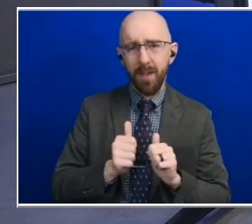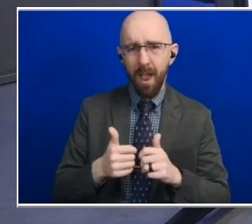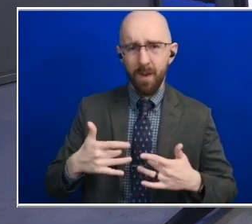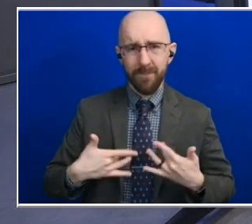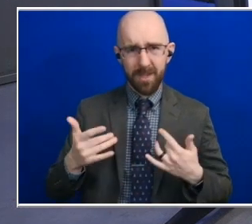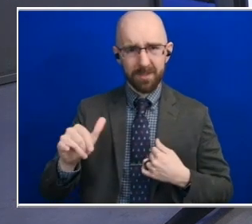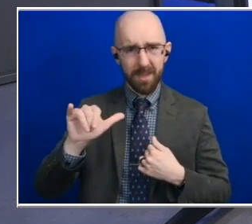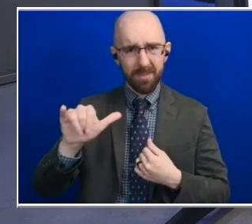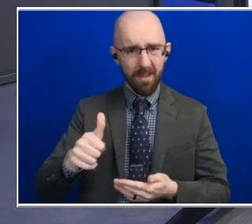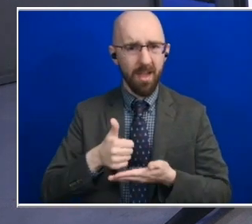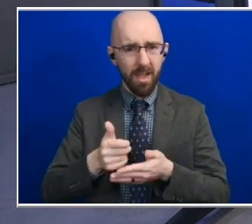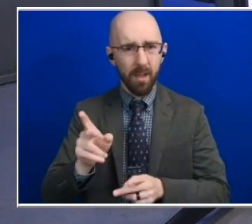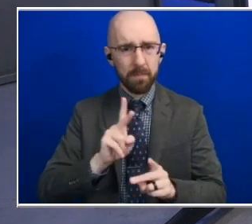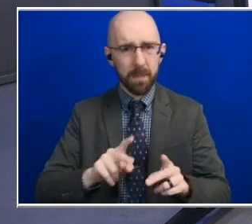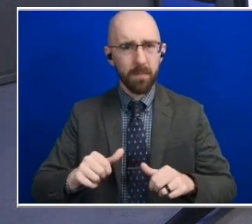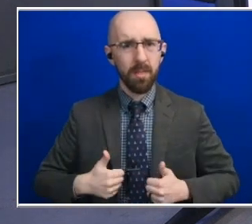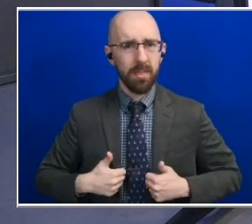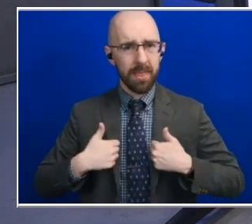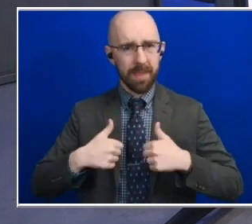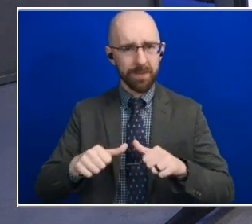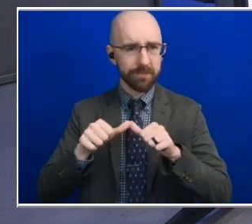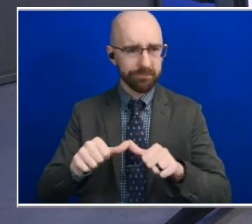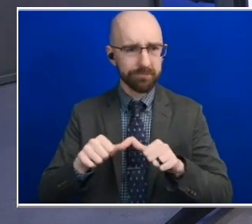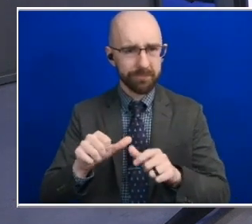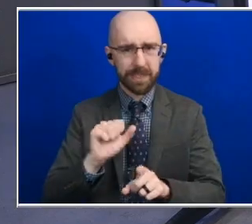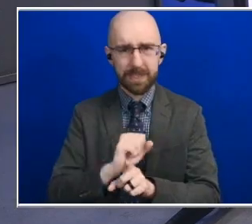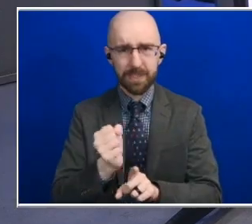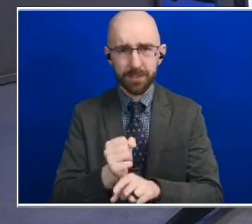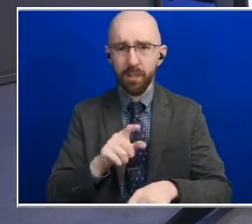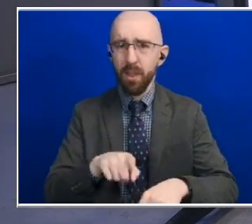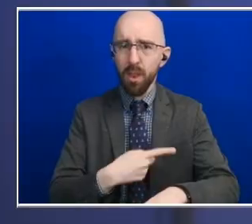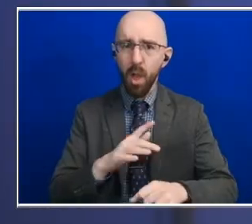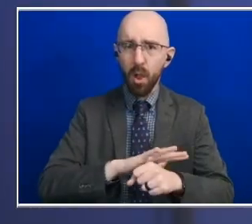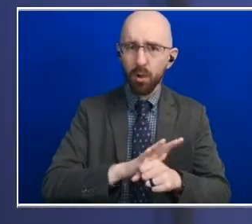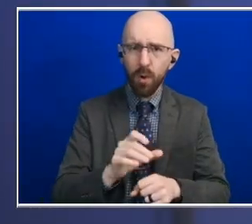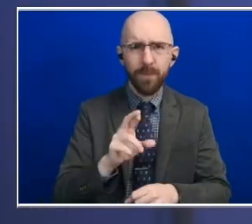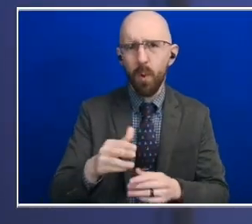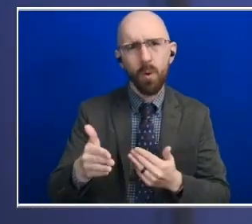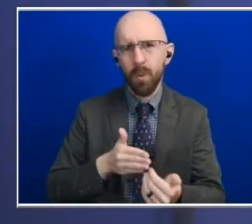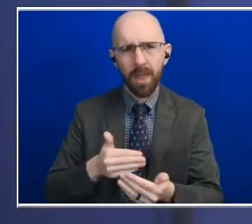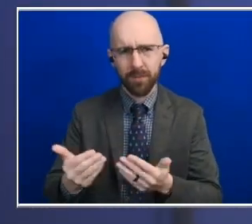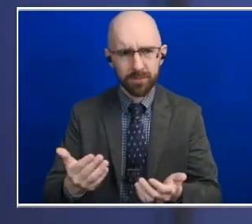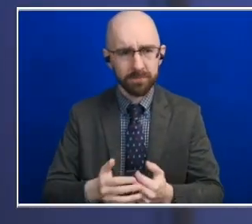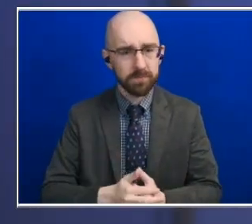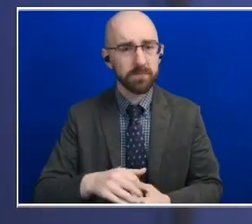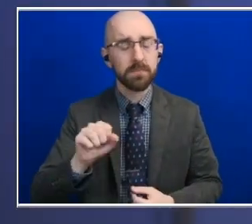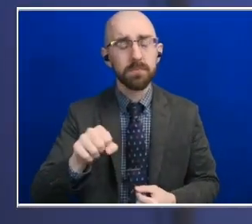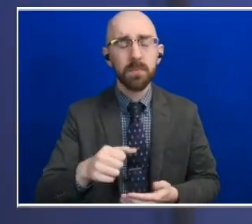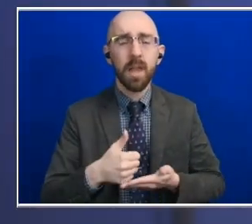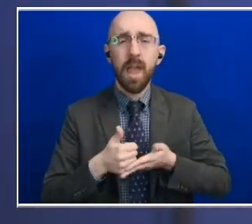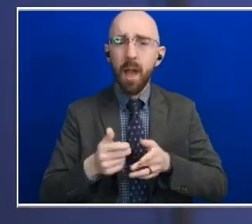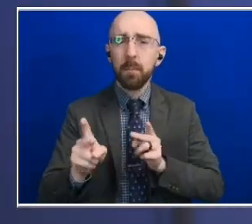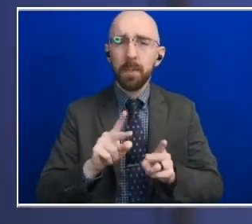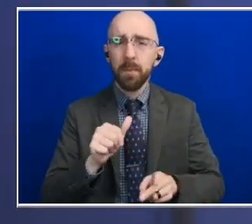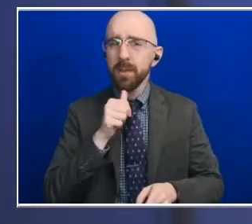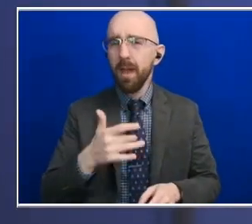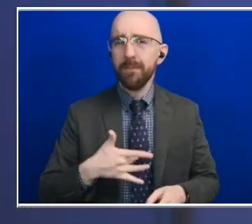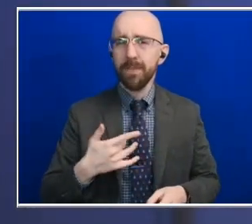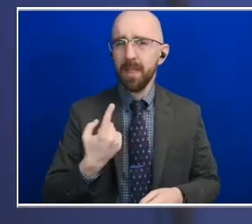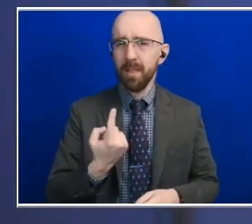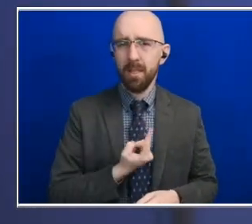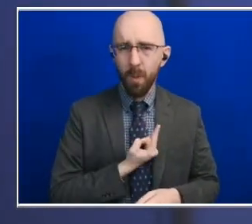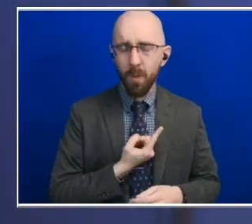live with chronic conditions, whether it's long COVID or something different? Okay, thank you. So it helps people not feel alone. They feel like a